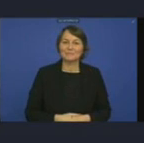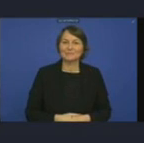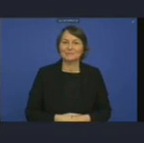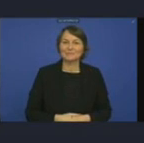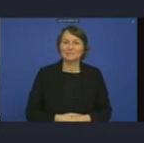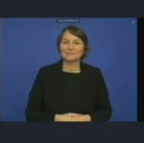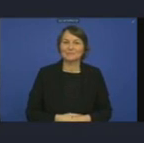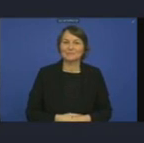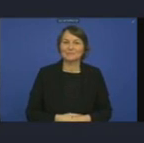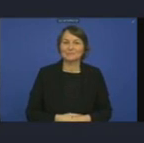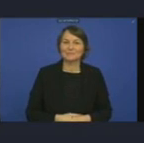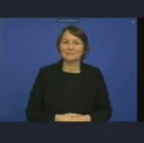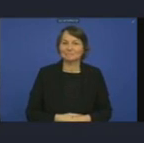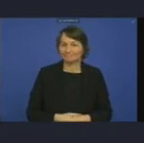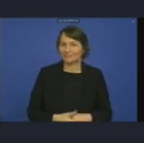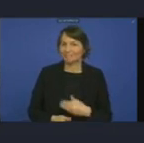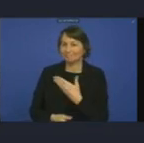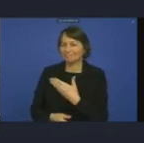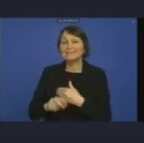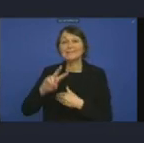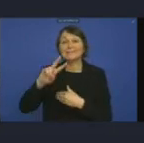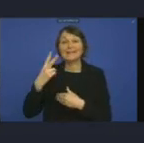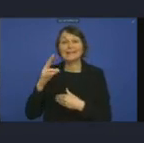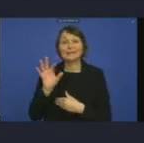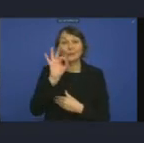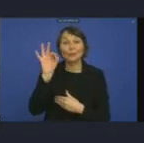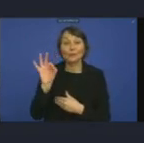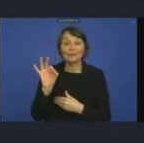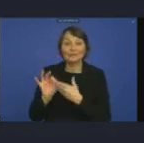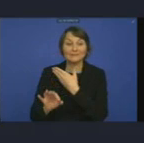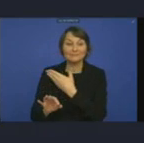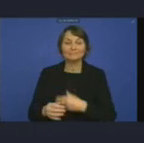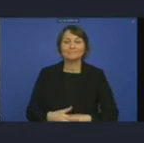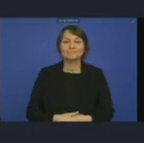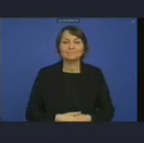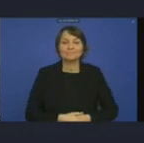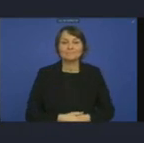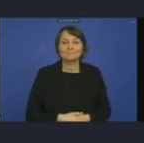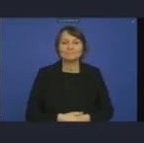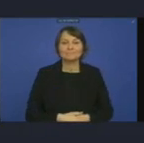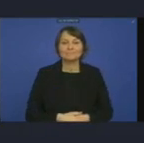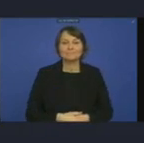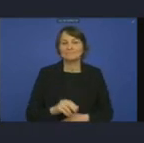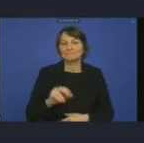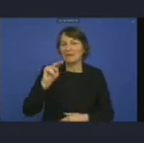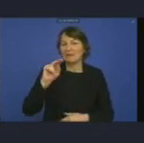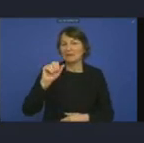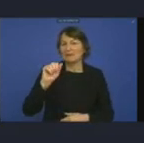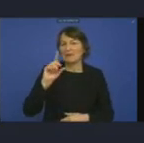second one just arrived. This one is from Nadia Brahimi. Would it be possible in the future